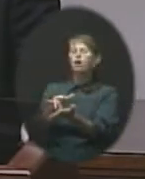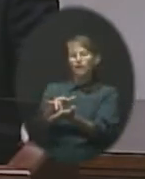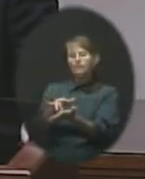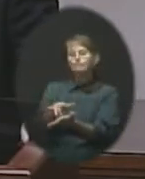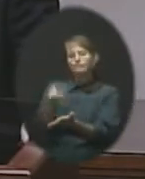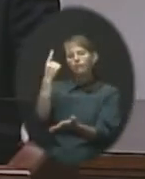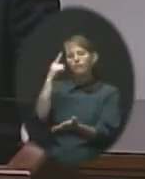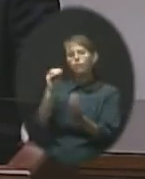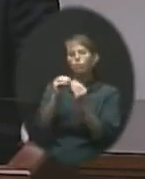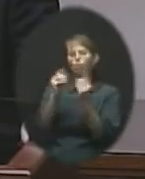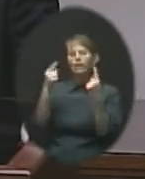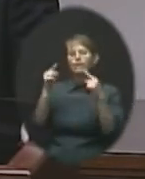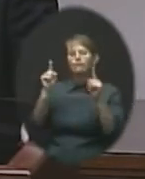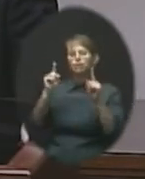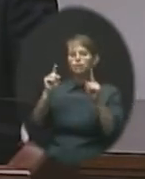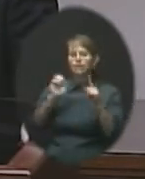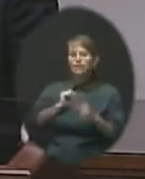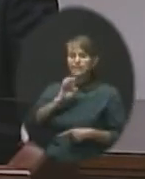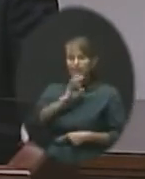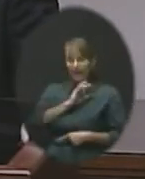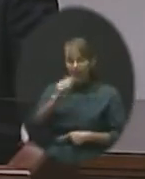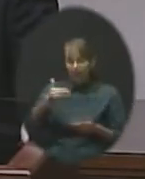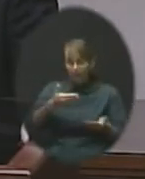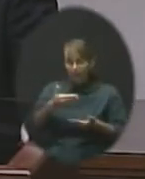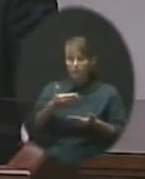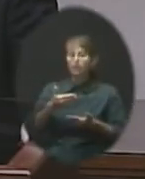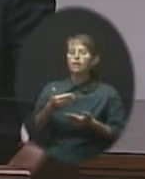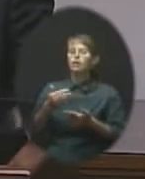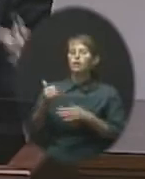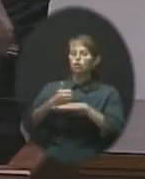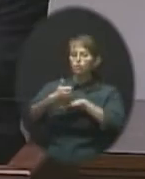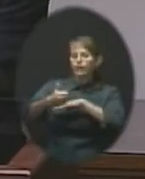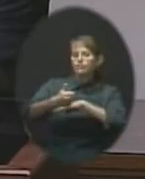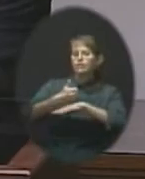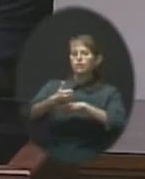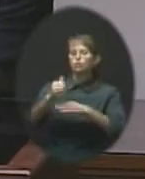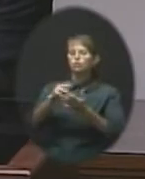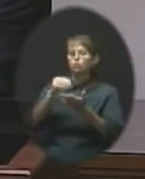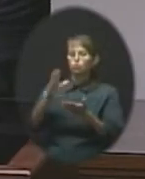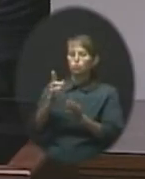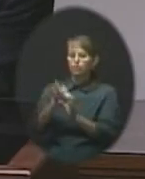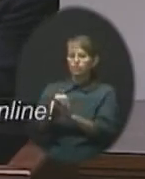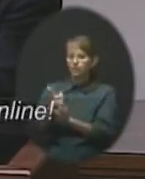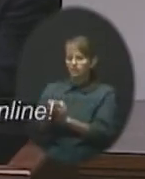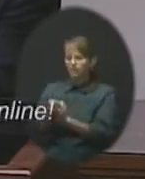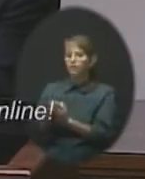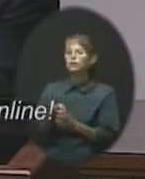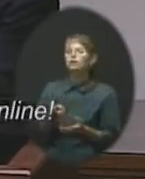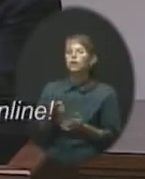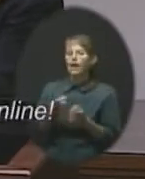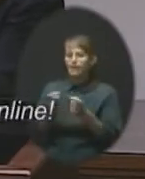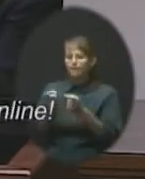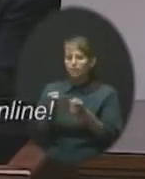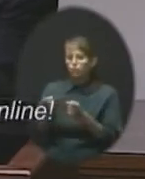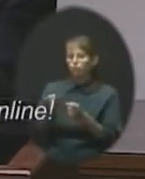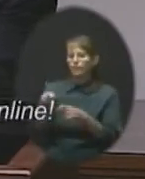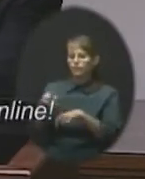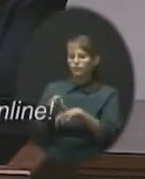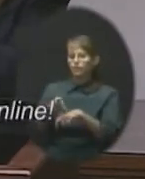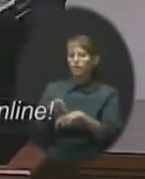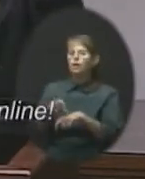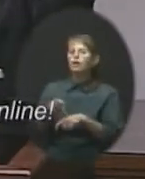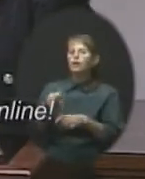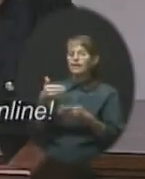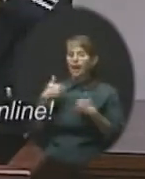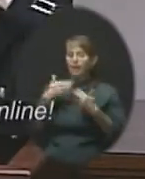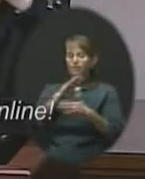staffing, transportation, student participation, administration, have it centrally located, one administrator that runs all those